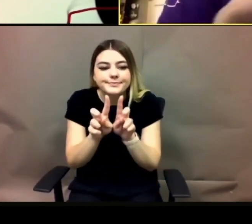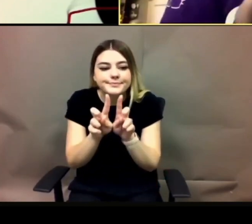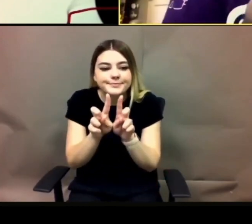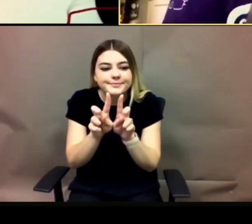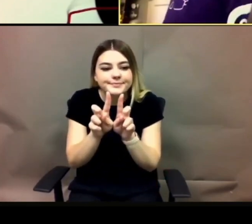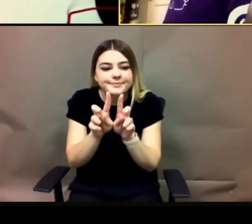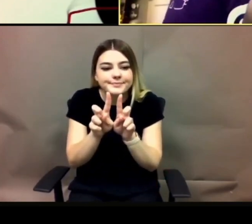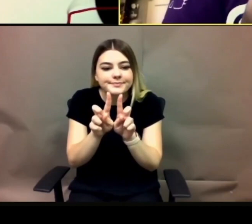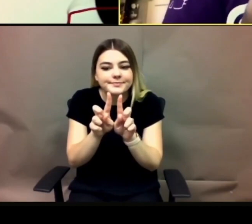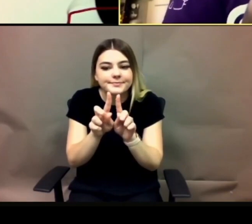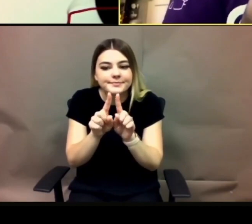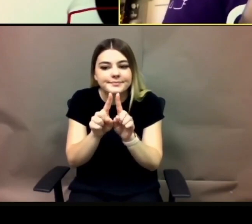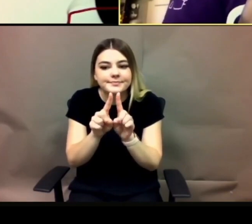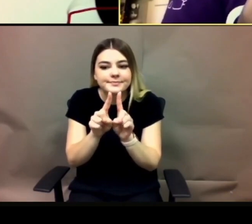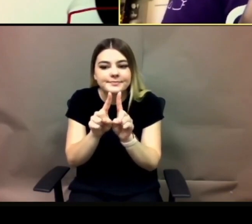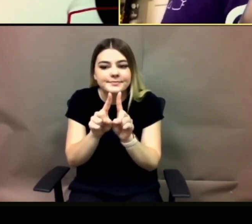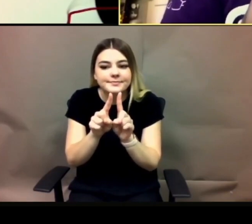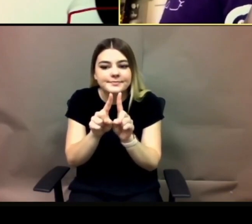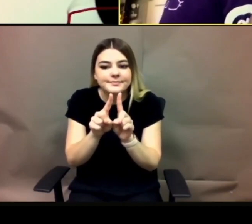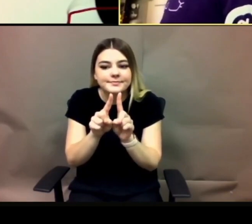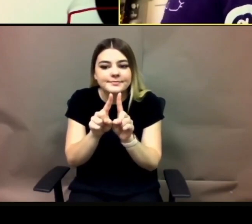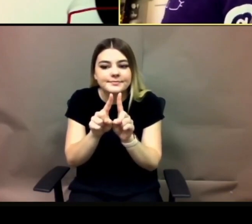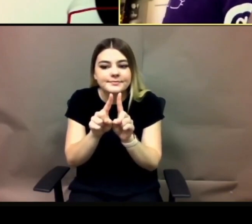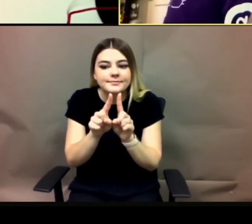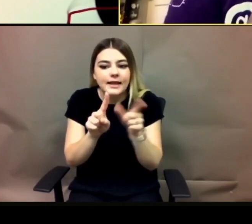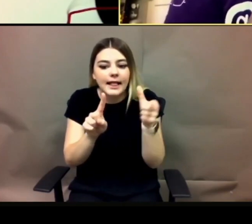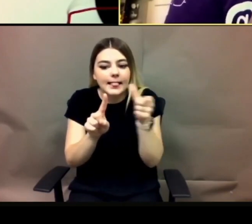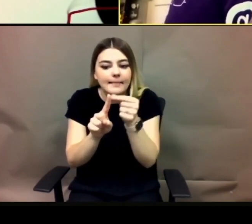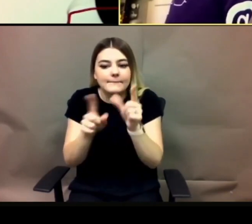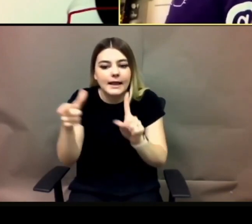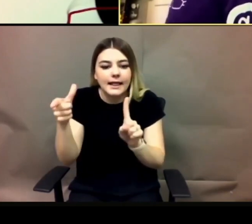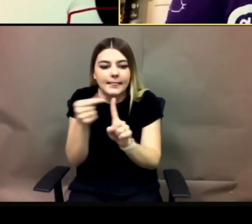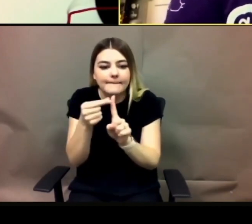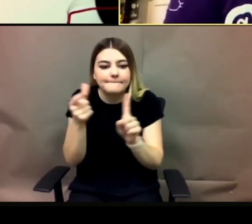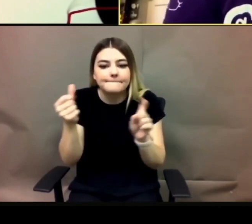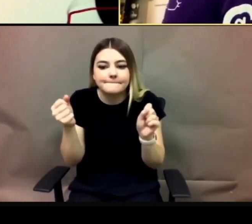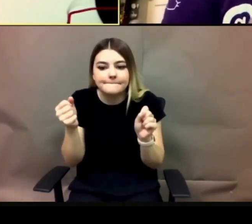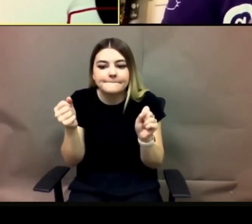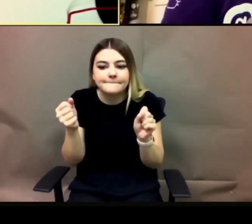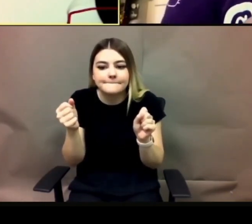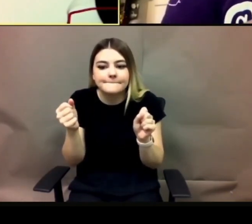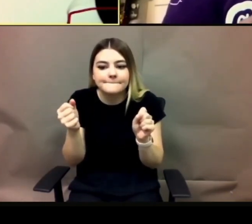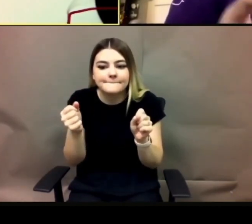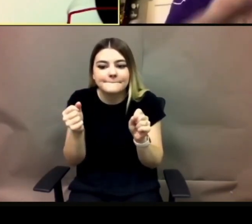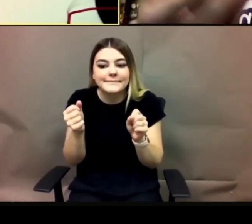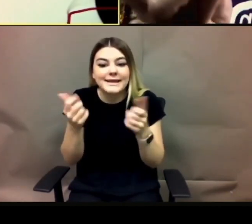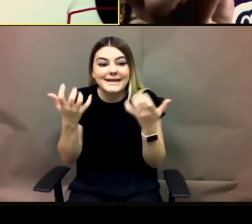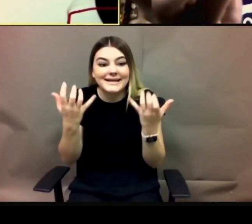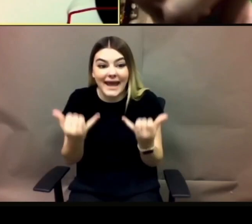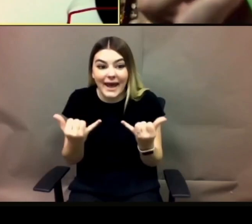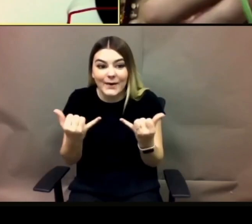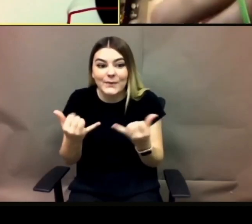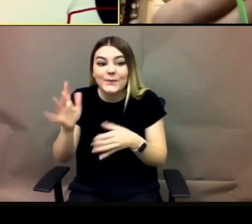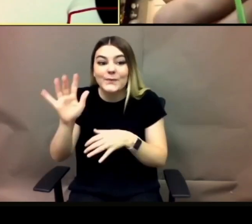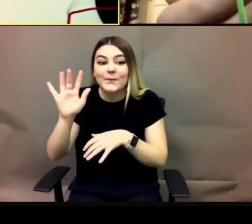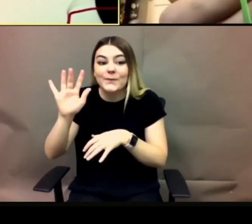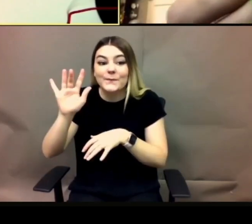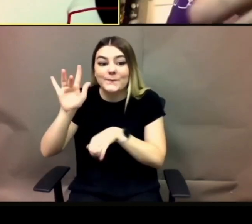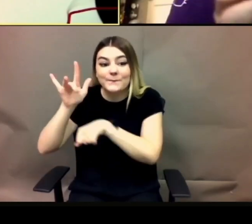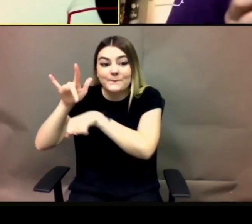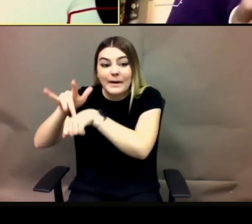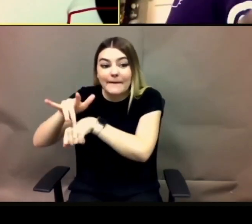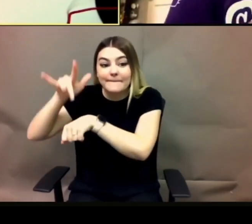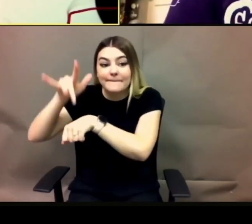now you can just press your button. And that's the same as pressing the key. Yeah, and it's the same as this cardboard